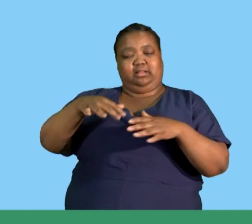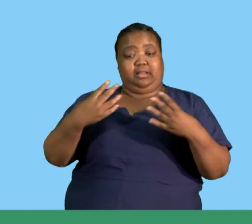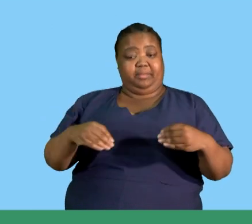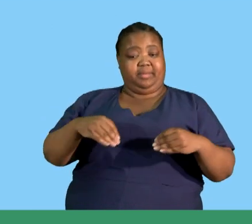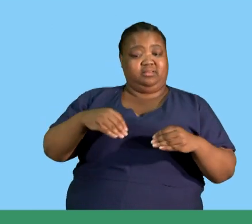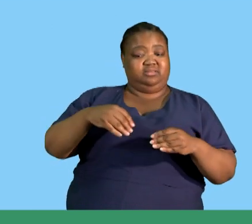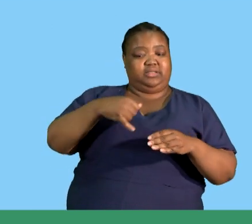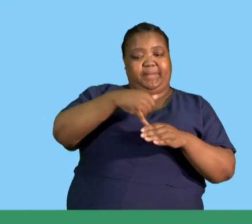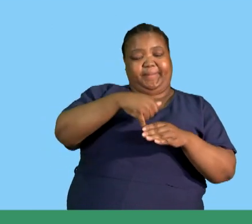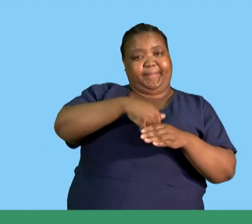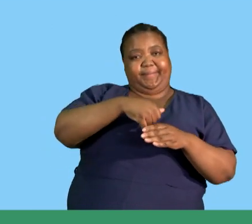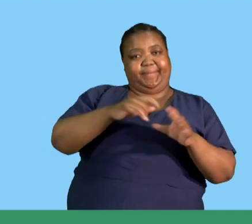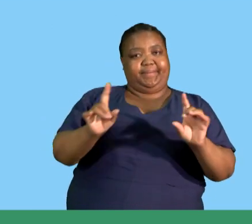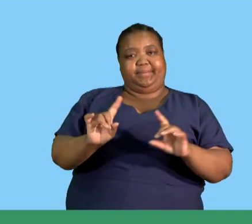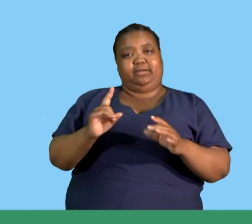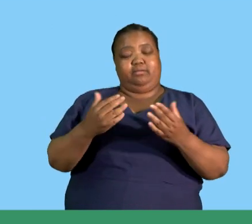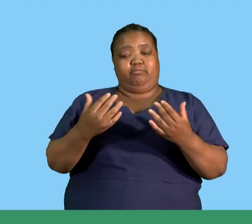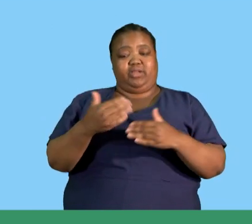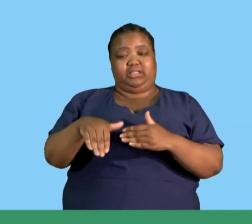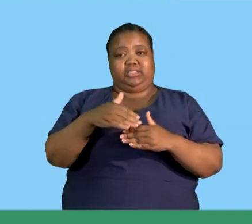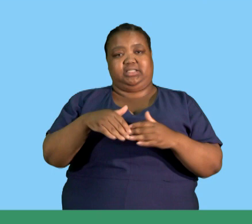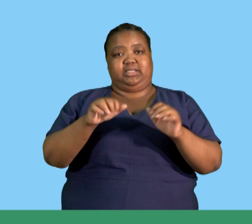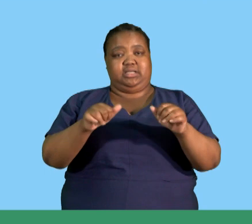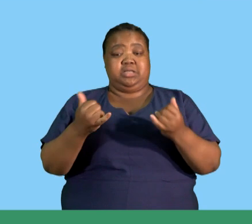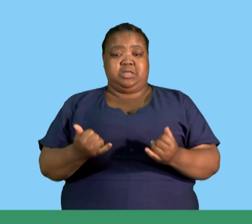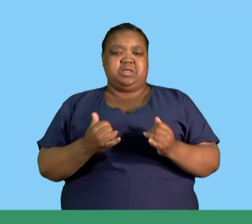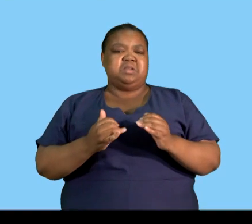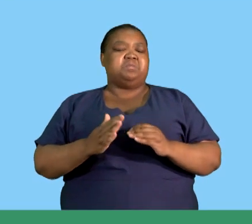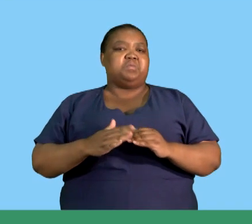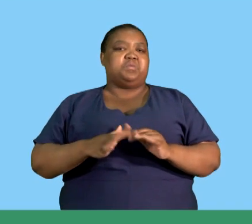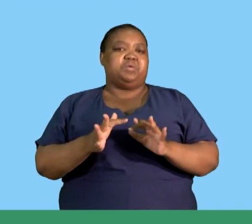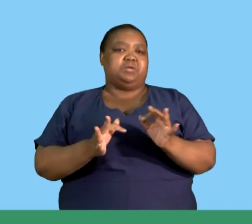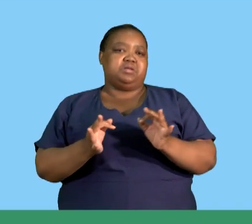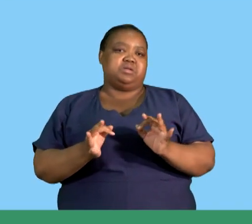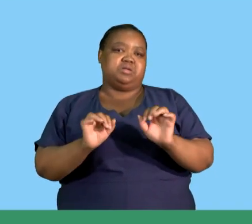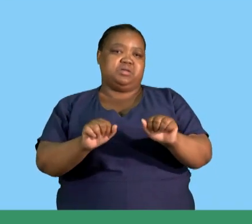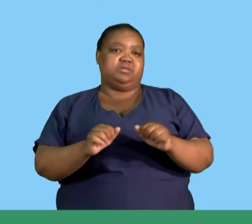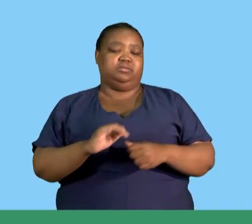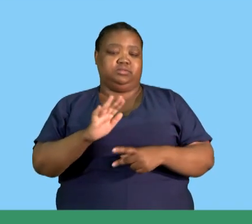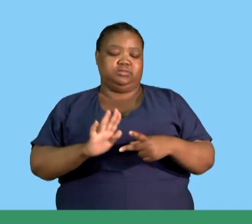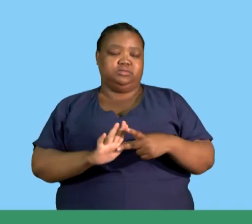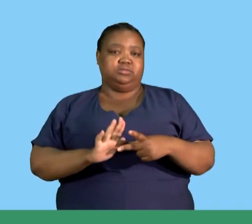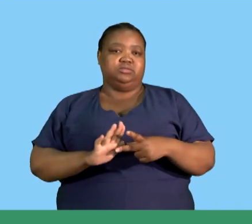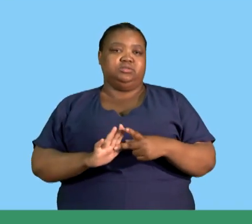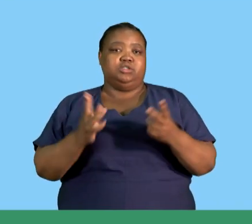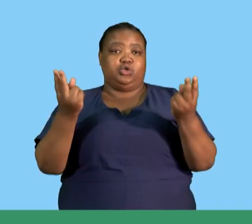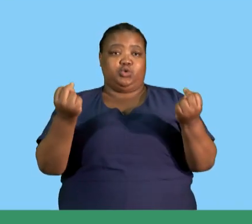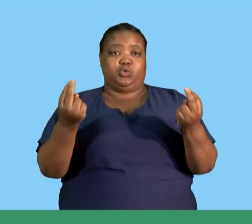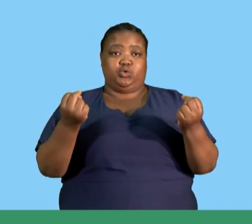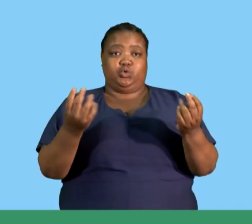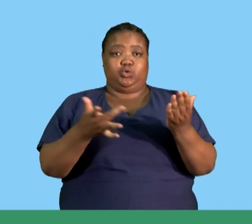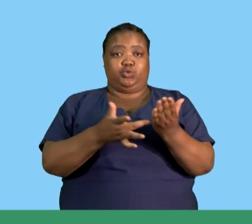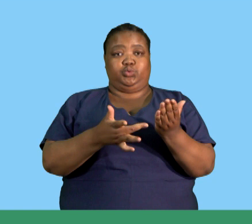is external. I'll explain just now with regards to that. Right. We move on to the second bullet,